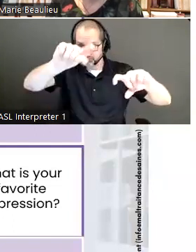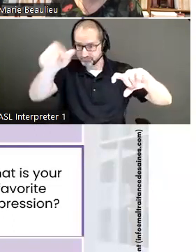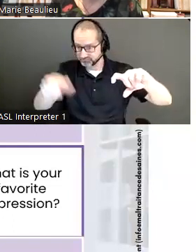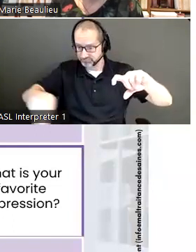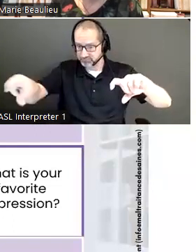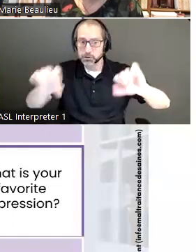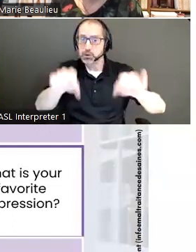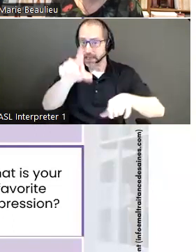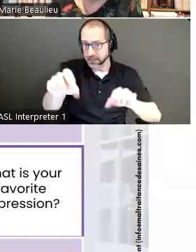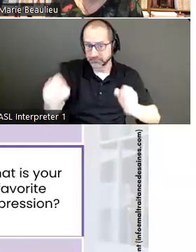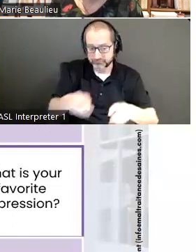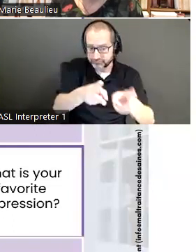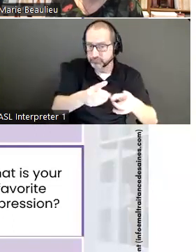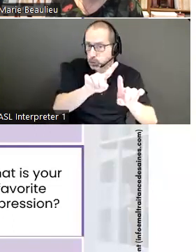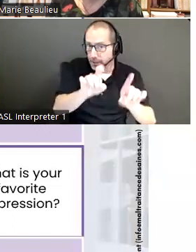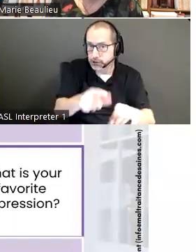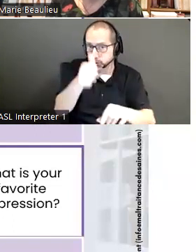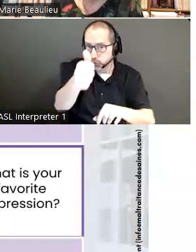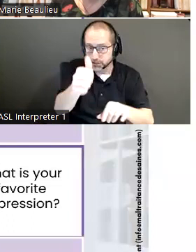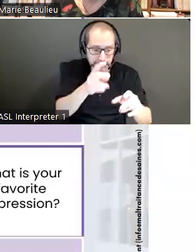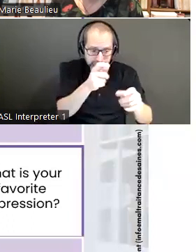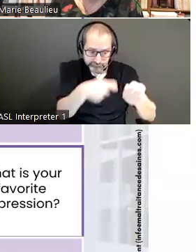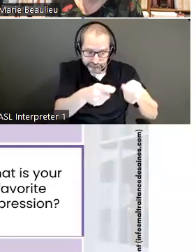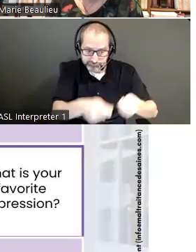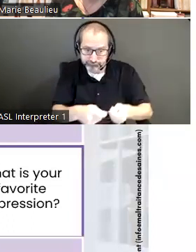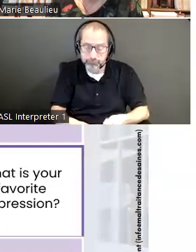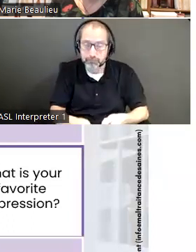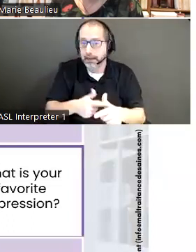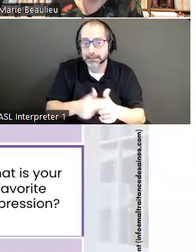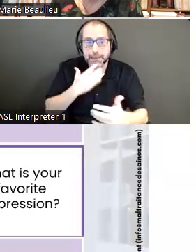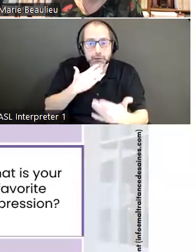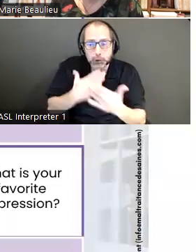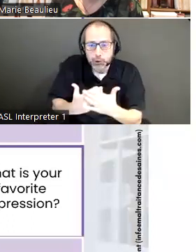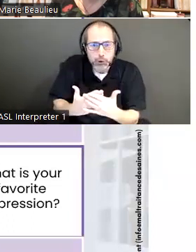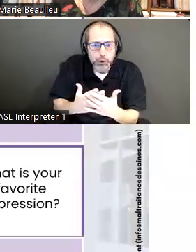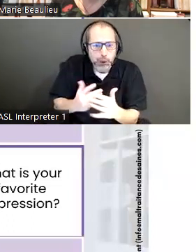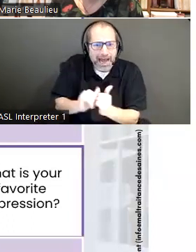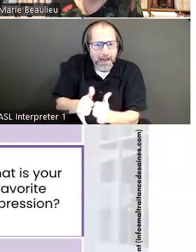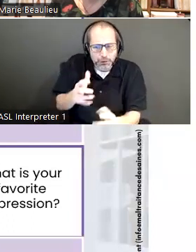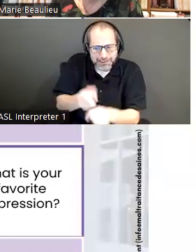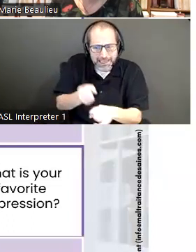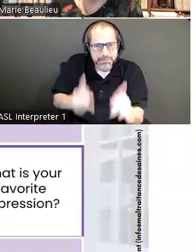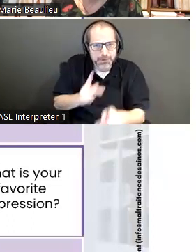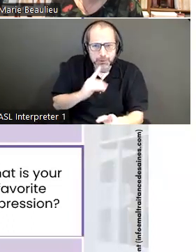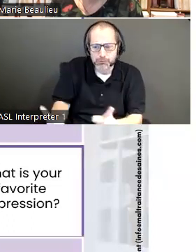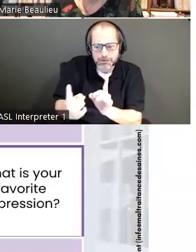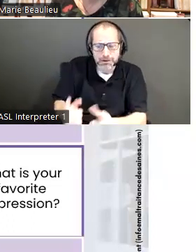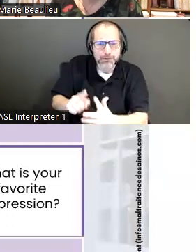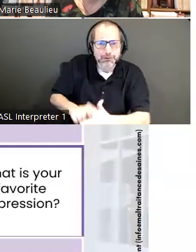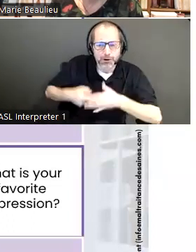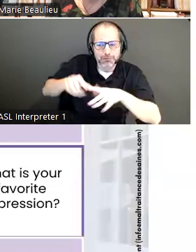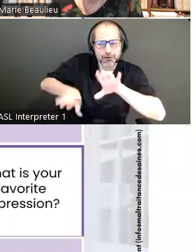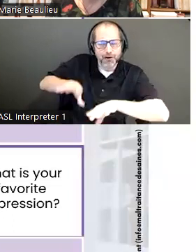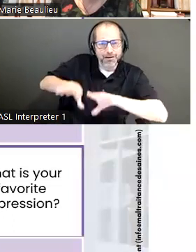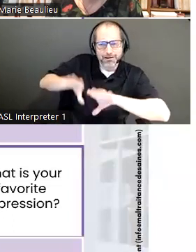way to make people talk about simple question, and they get to know each